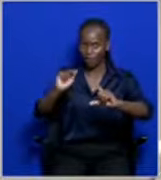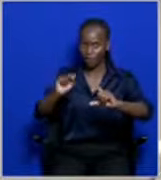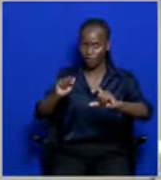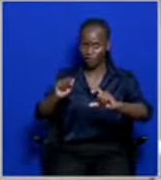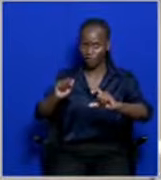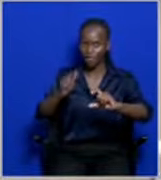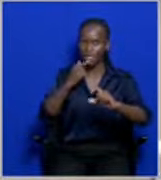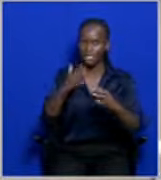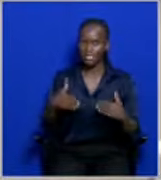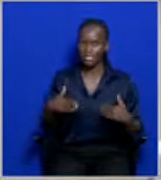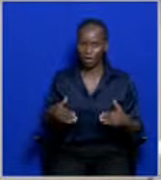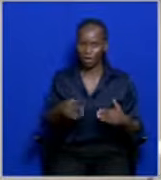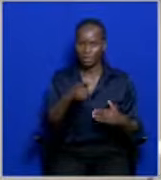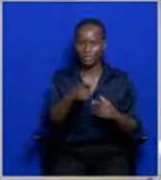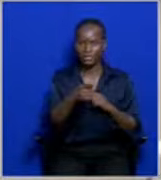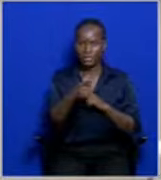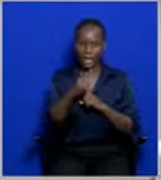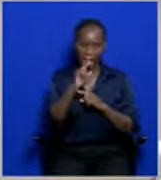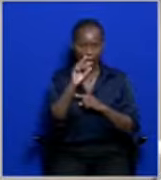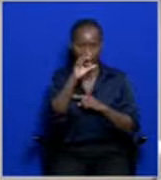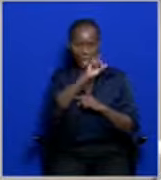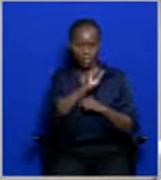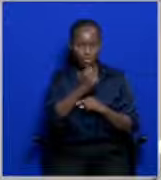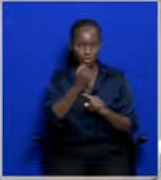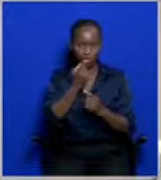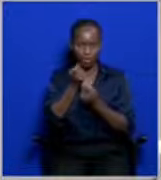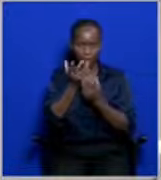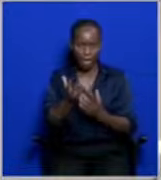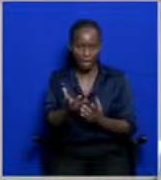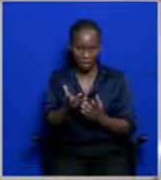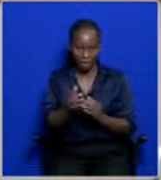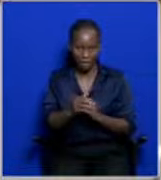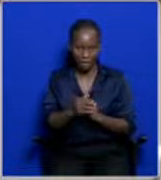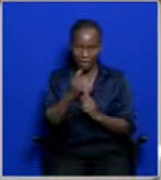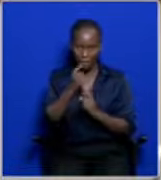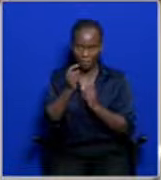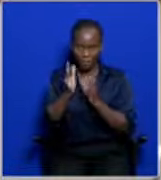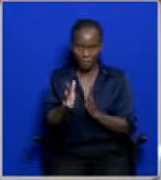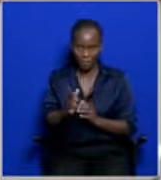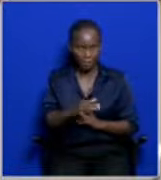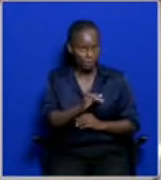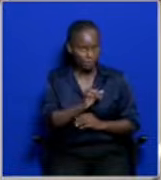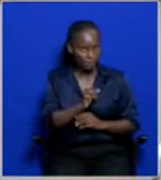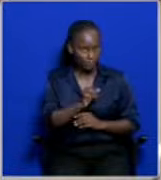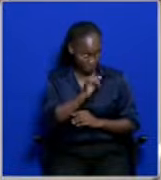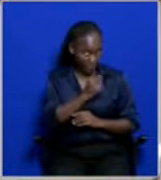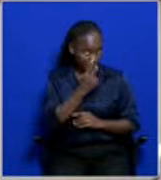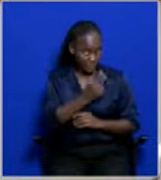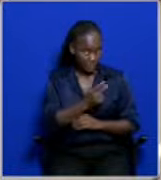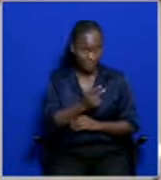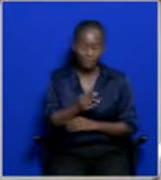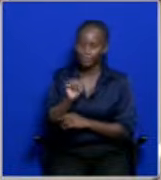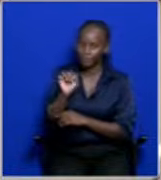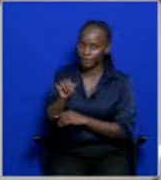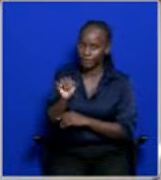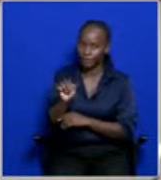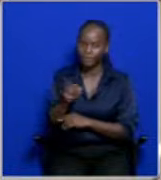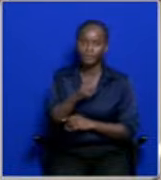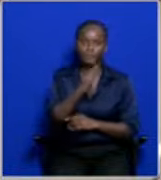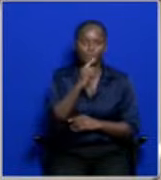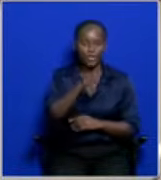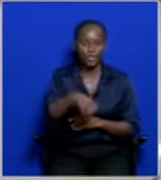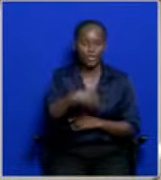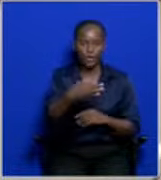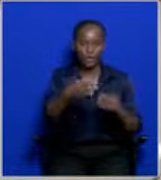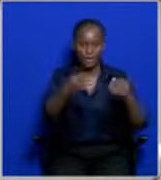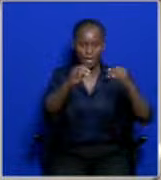complainant." Yes. On the third line, and this document seems to have been generated by you, if you look